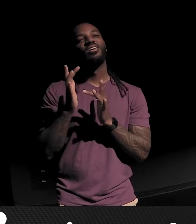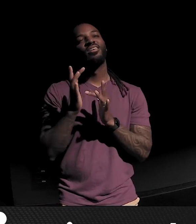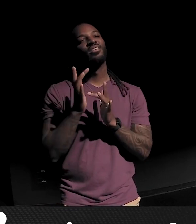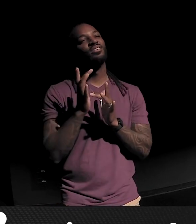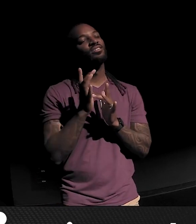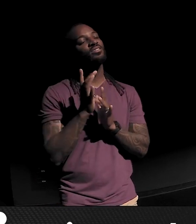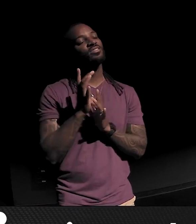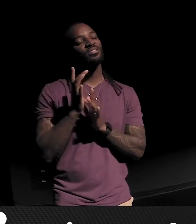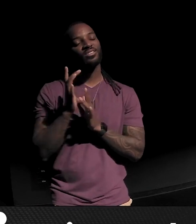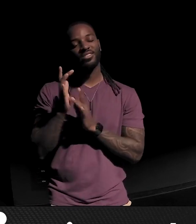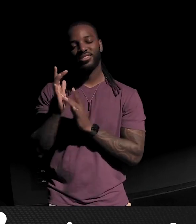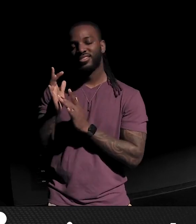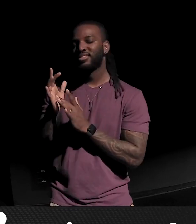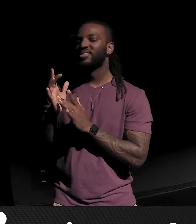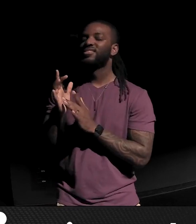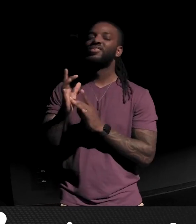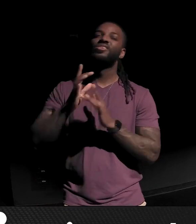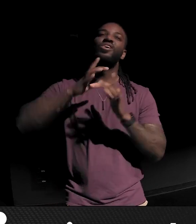Jesus.